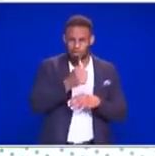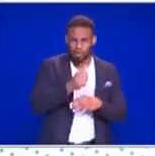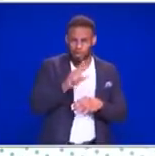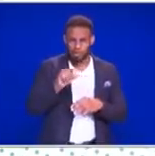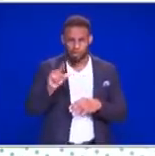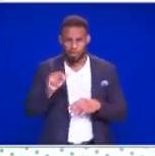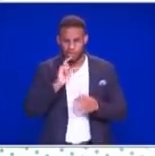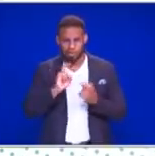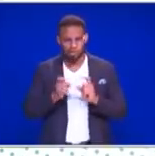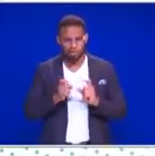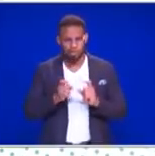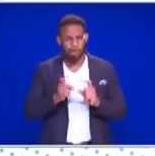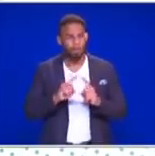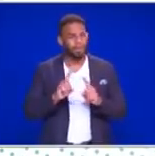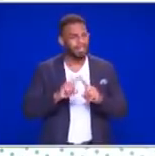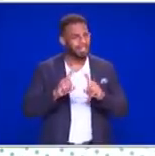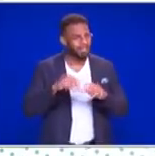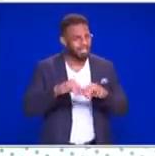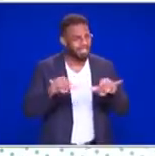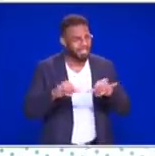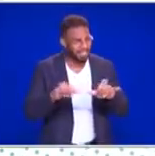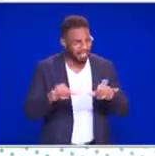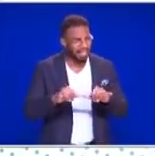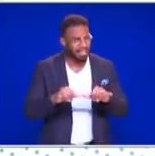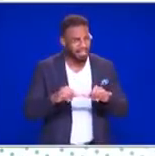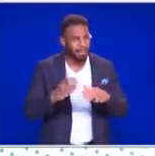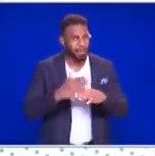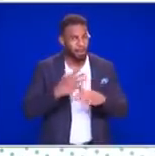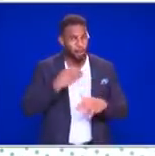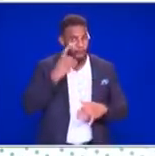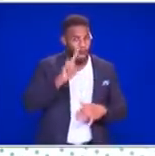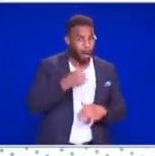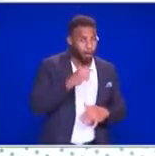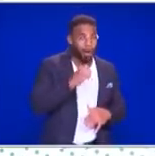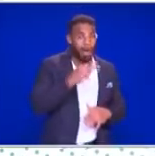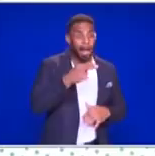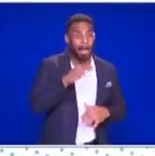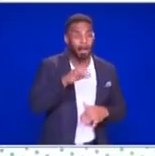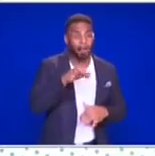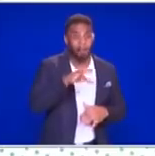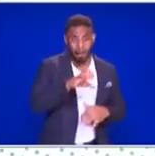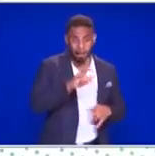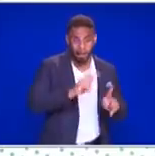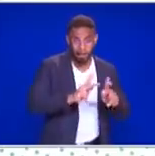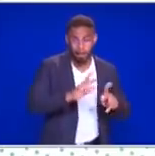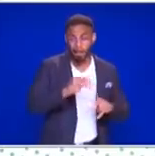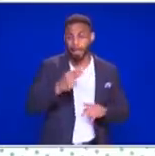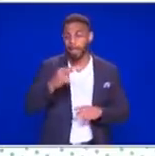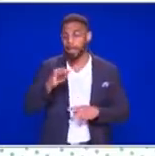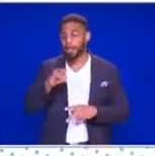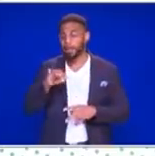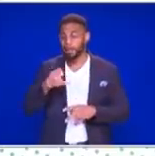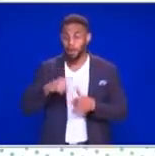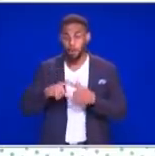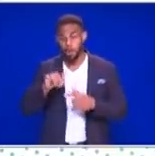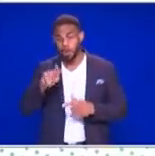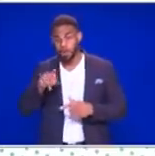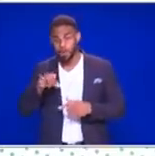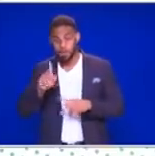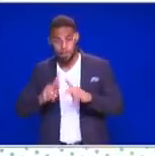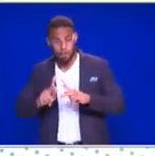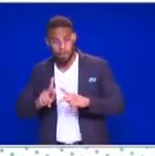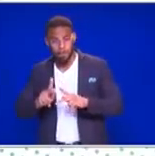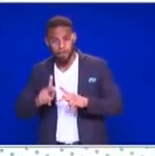and 2020, but the difference in size between the white alone non-Hispanic population and the Hispanic or Latino